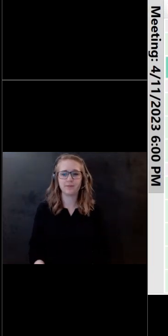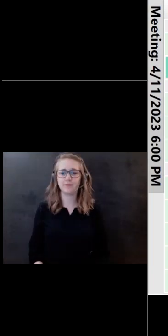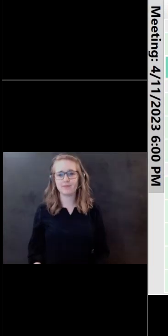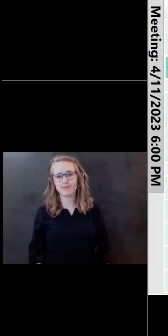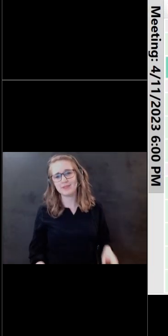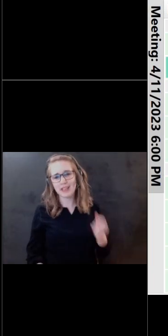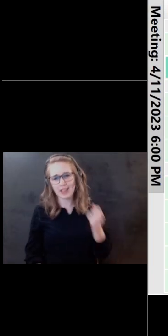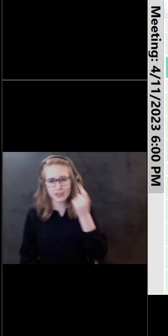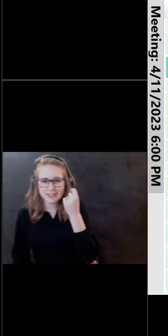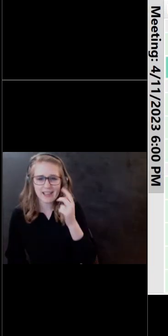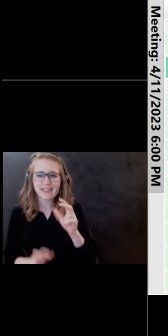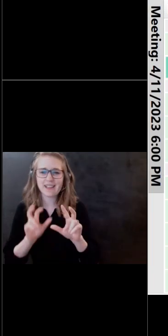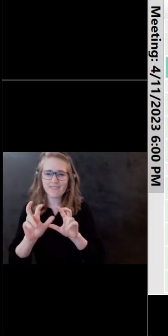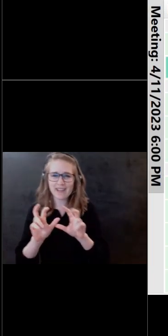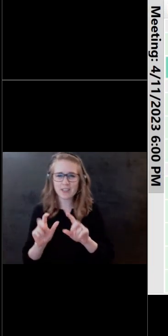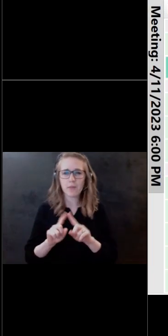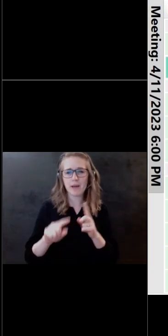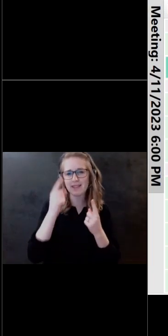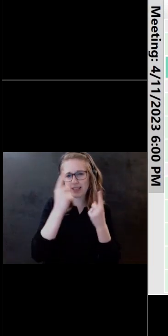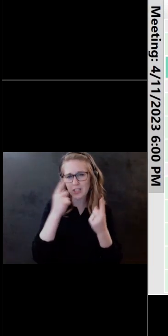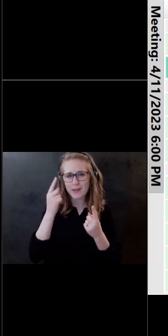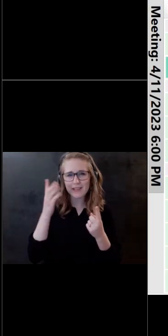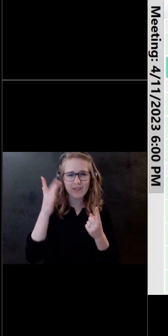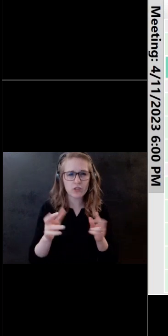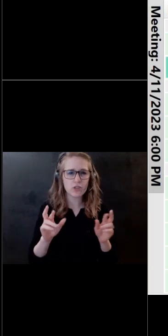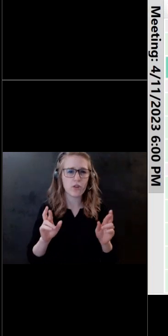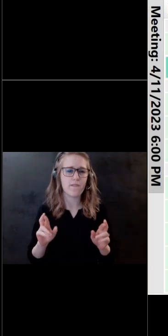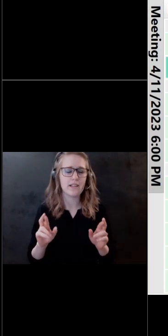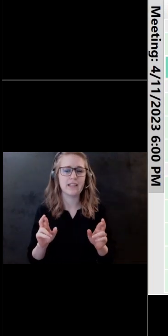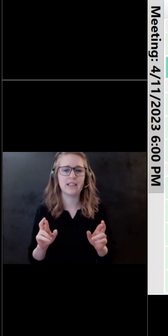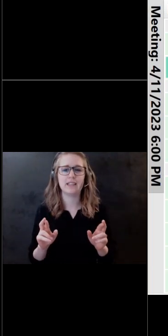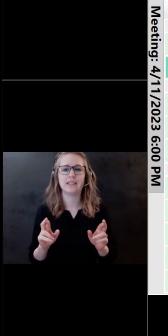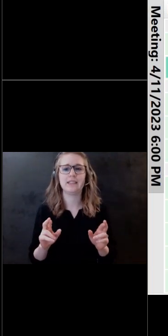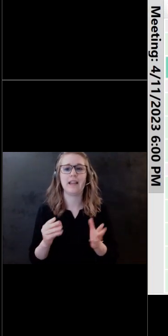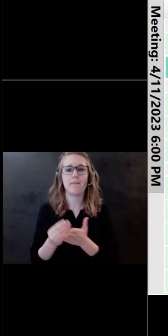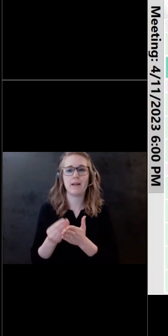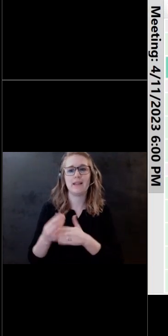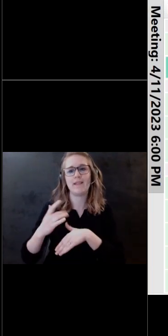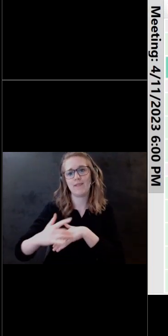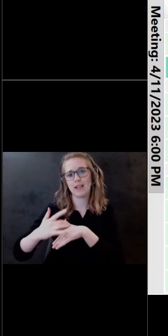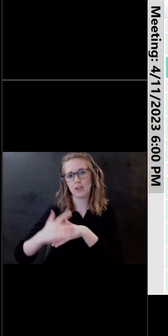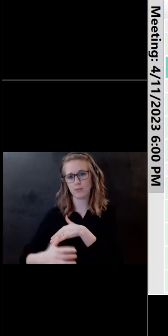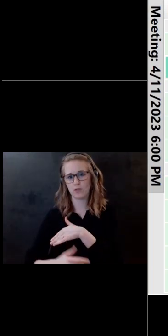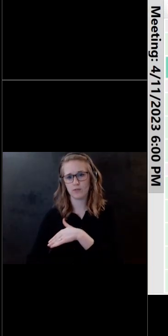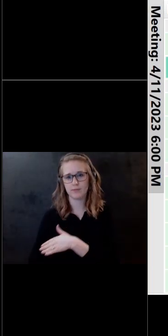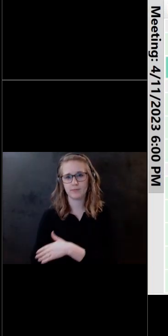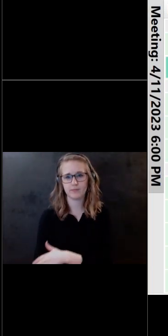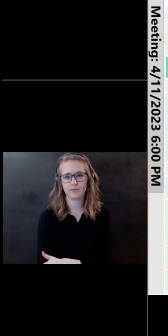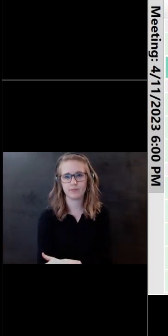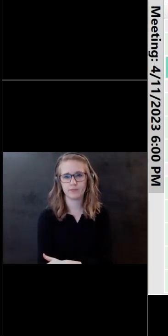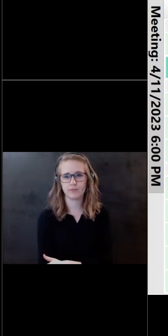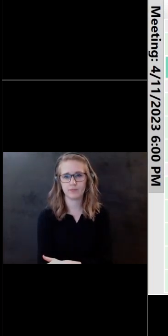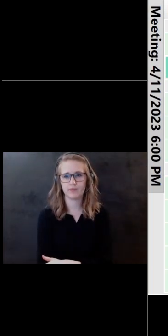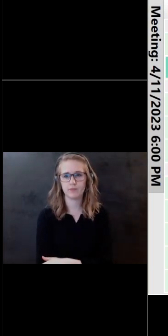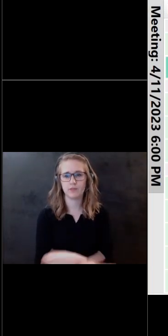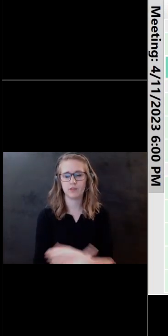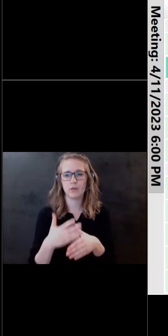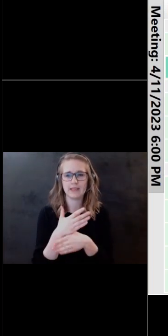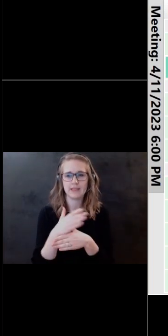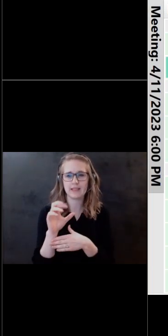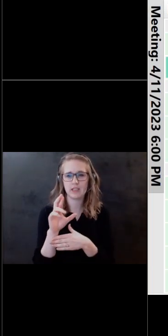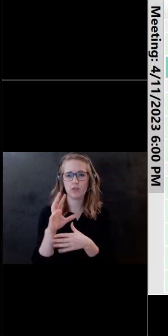also thinking about the future and hopefully having funding available, you know, within the CRA